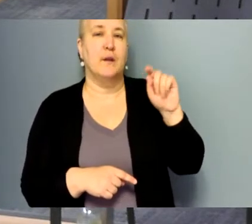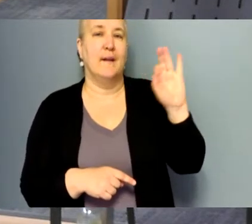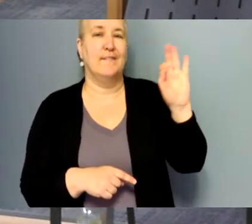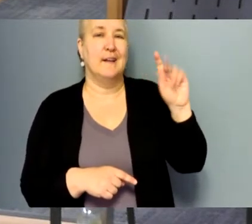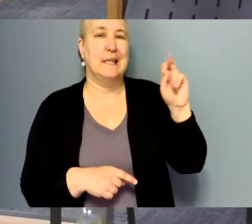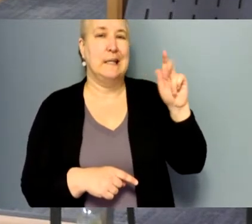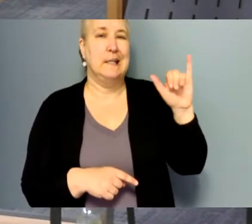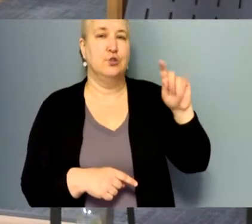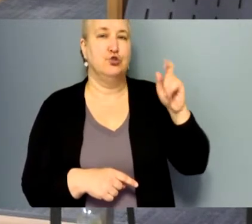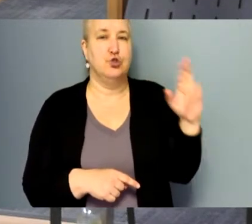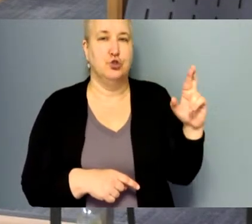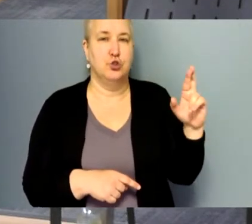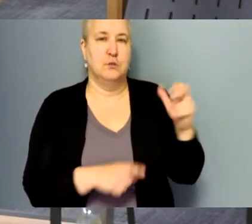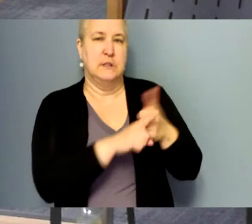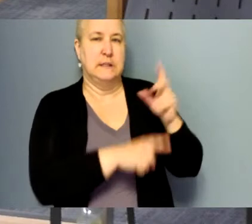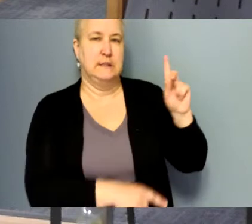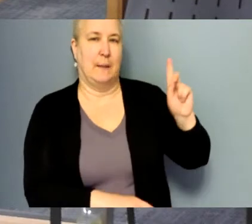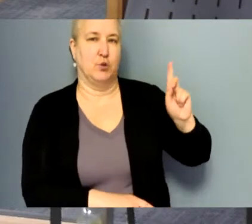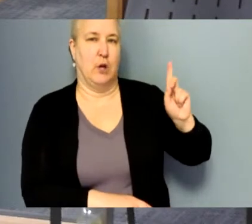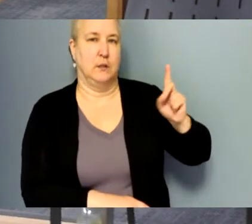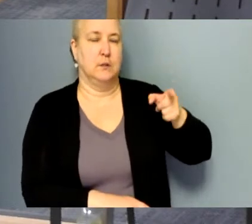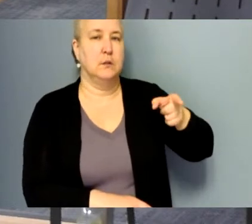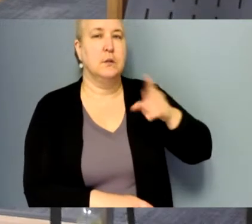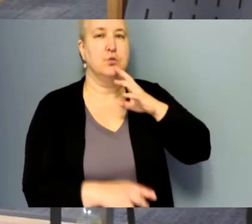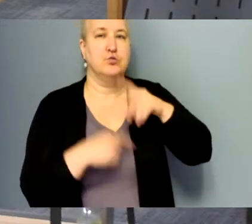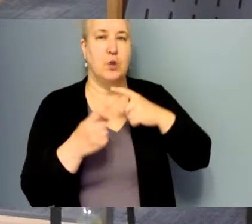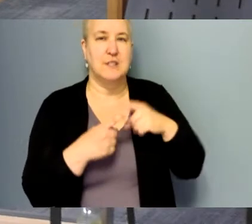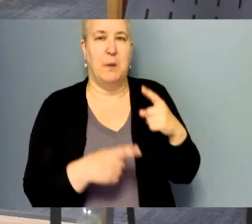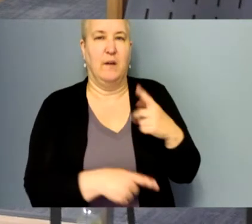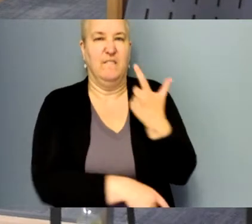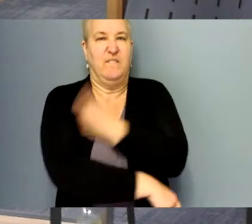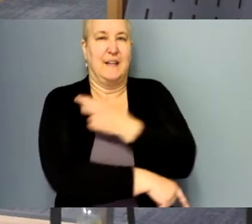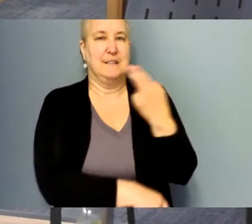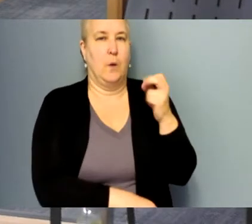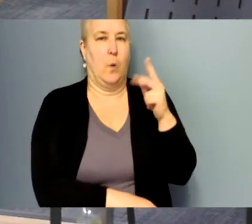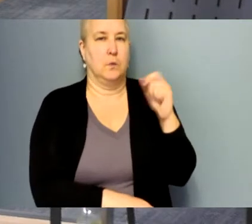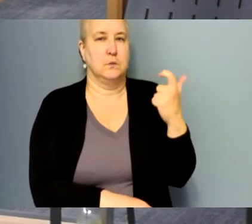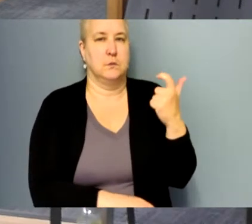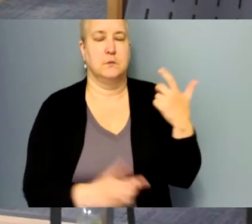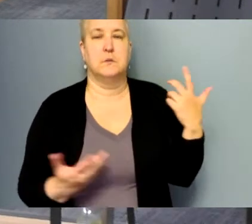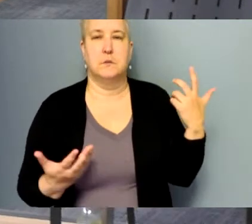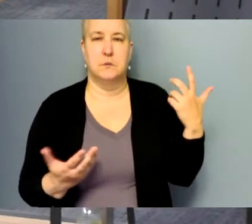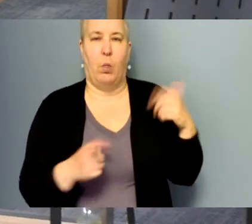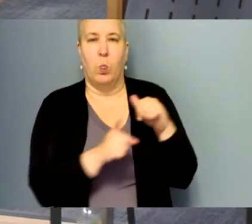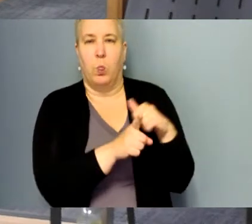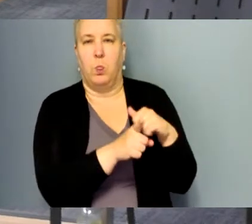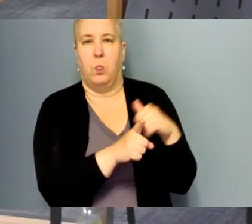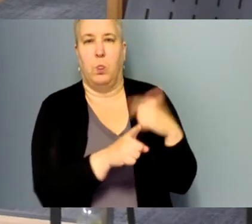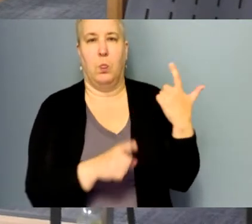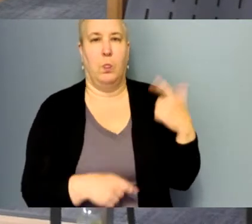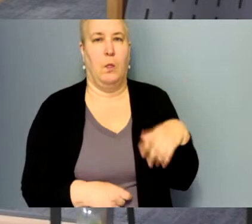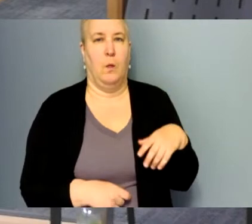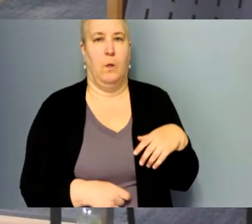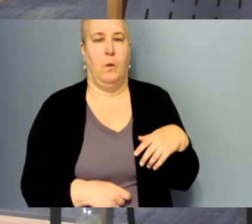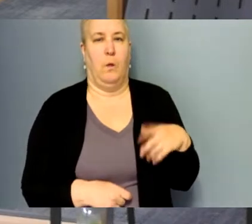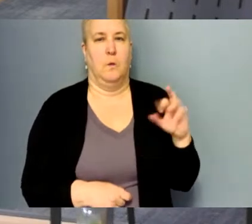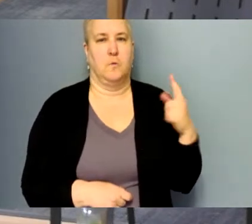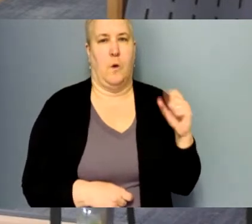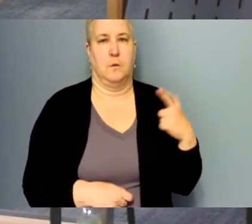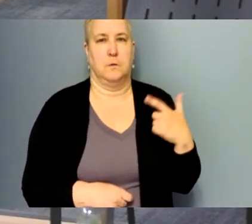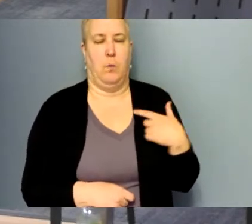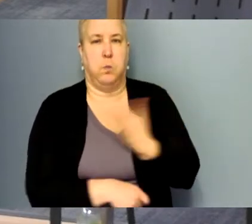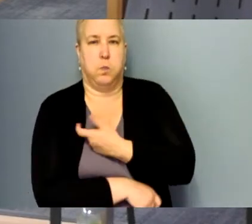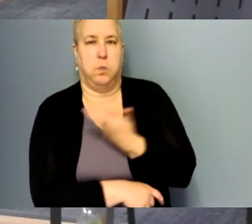a Democrat, talks about the vaccine hoax, the pushing drugs so much.